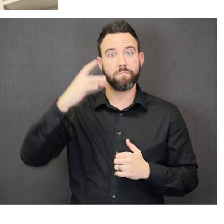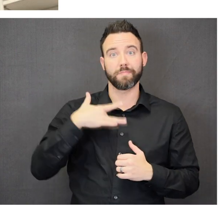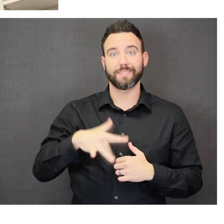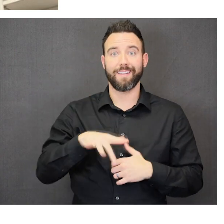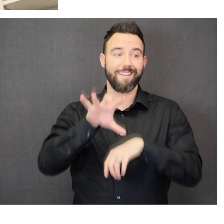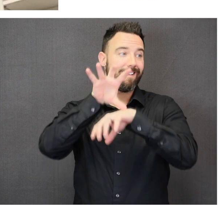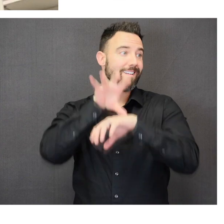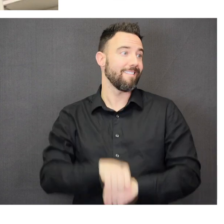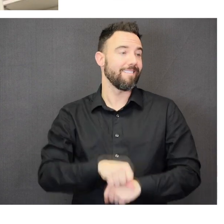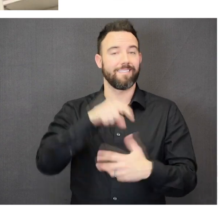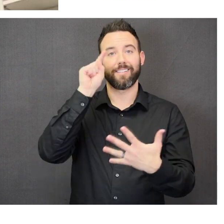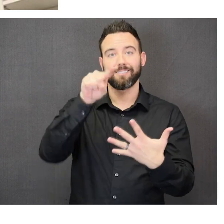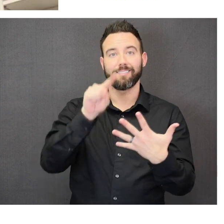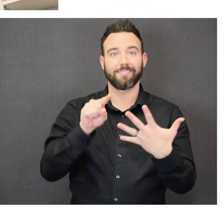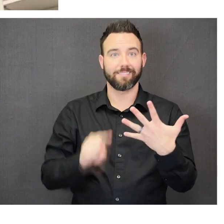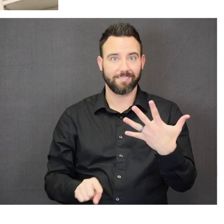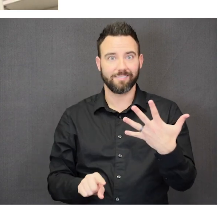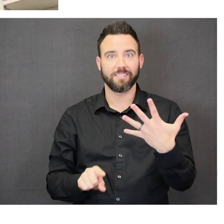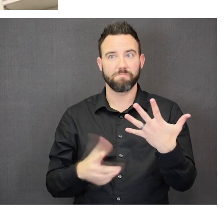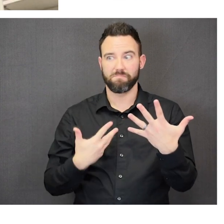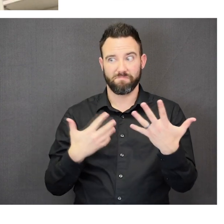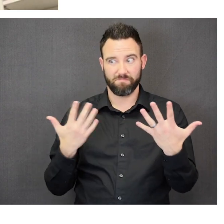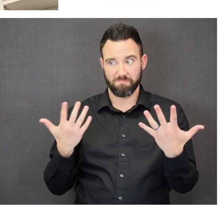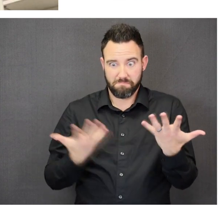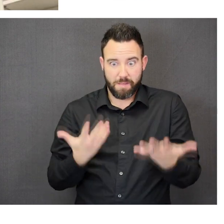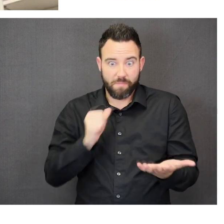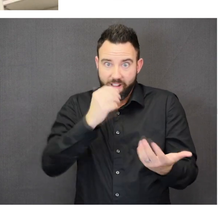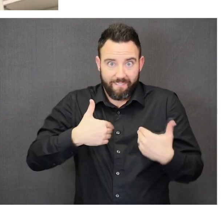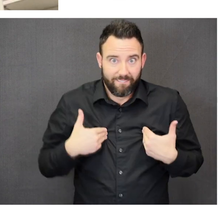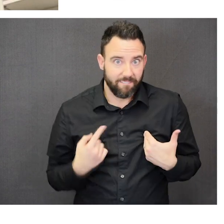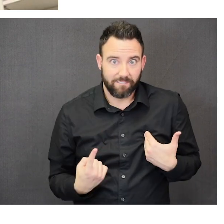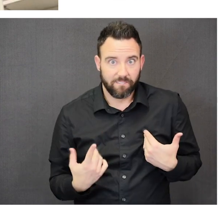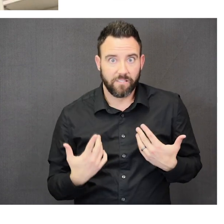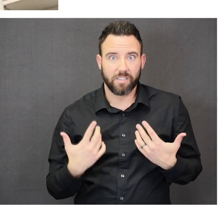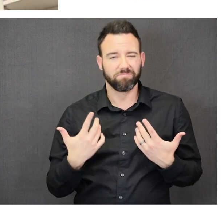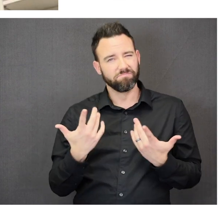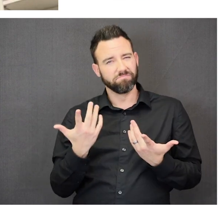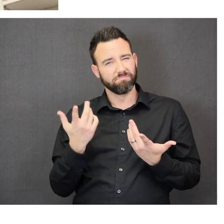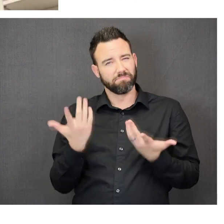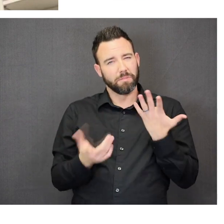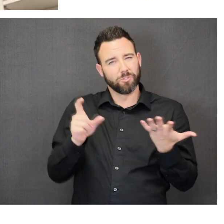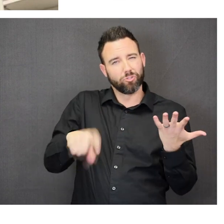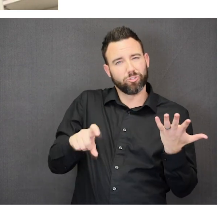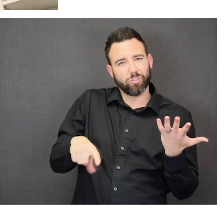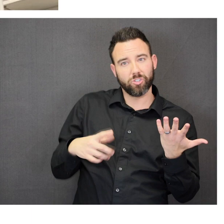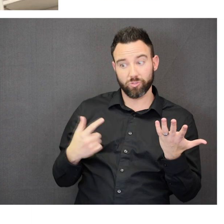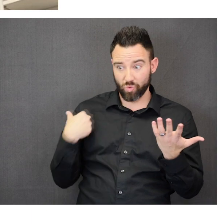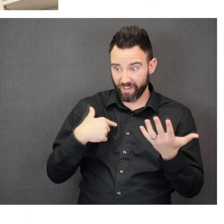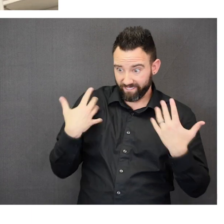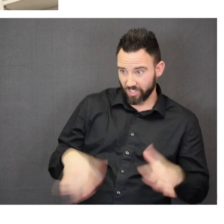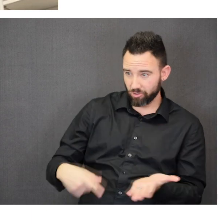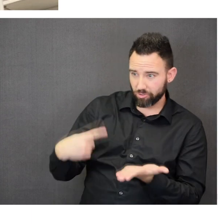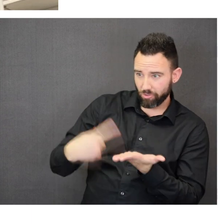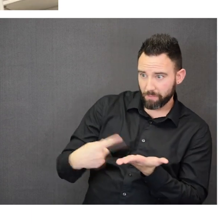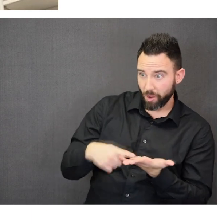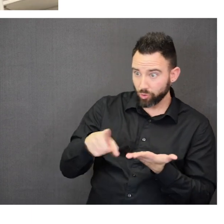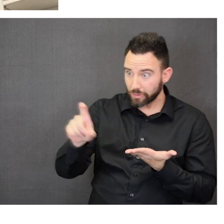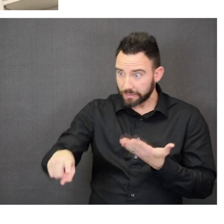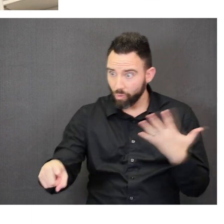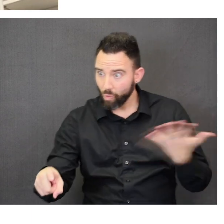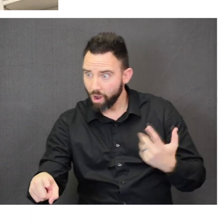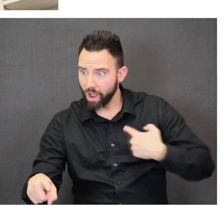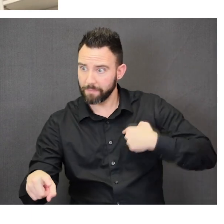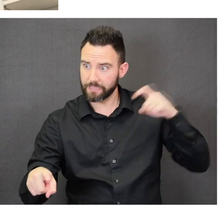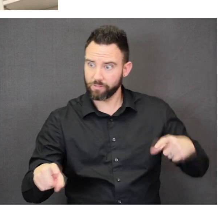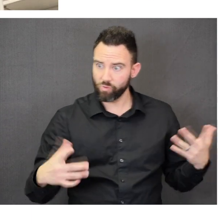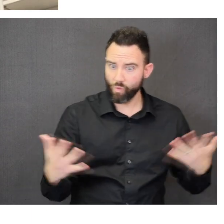this environment? Have we as a family taken the time to come up with a routine? Have we talked about needs? Have we found a